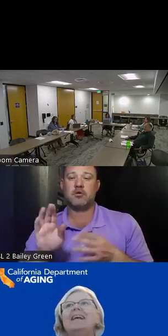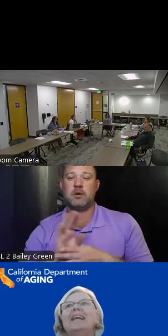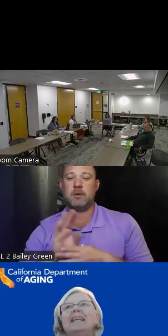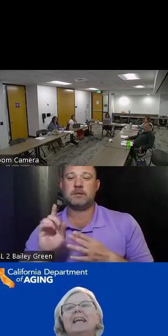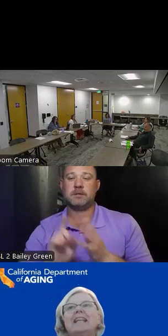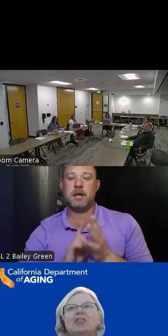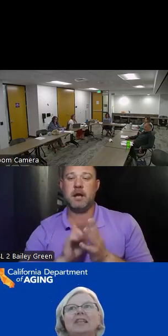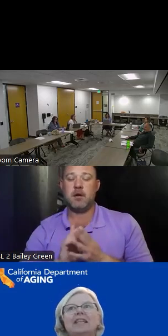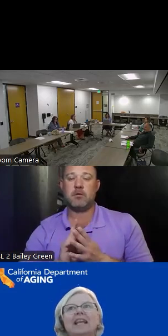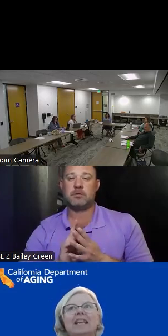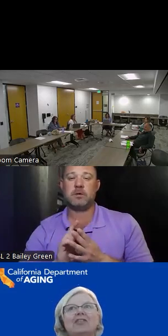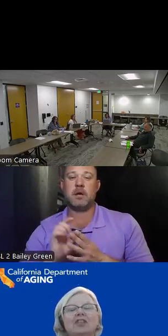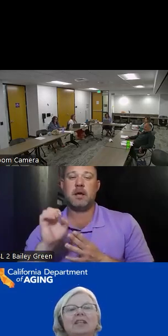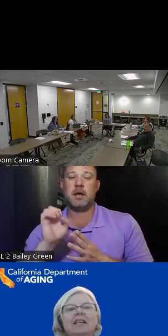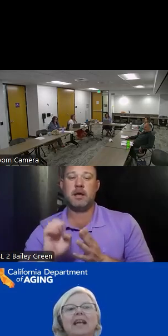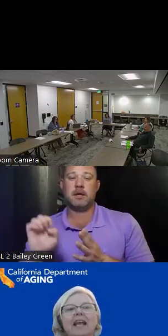hours. Engage,